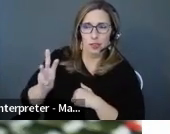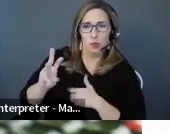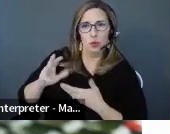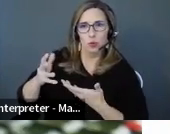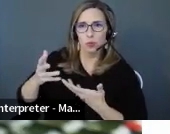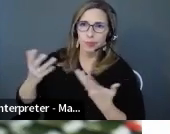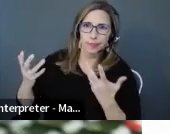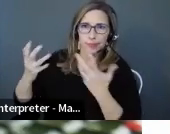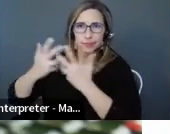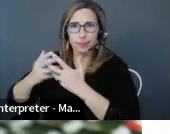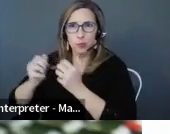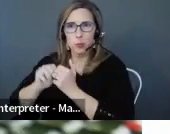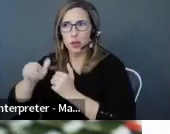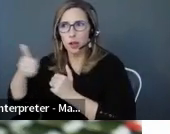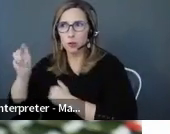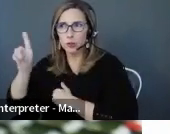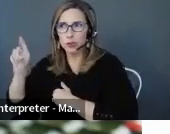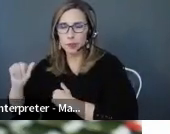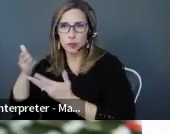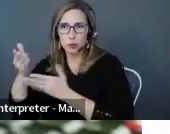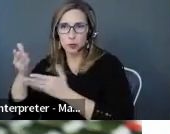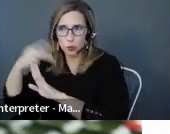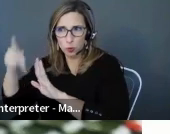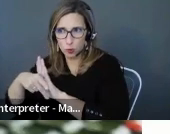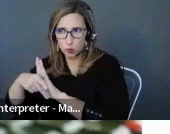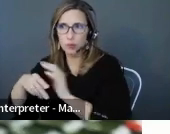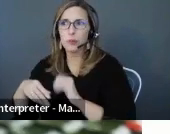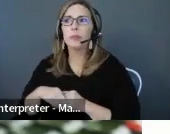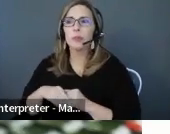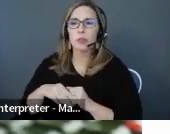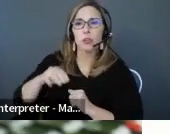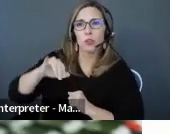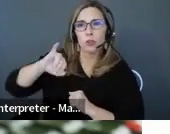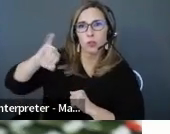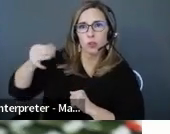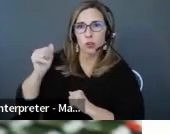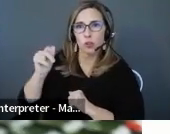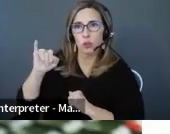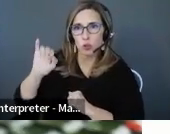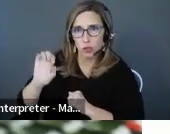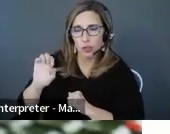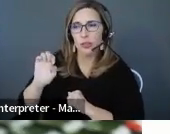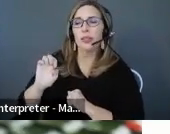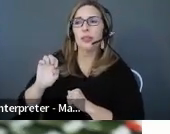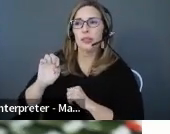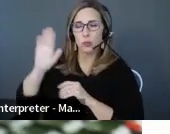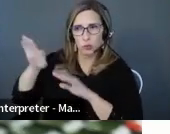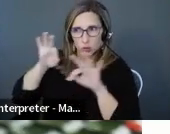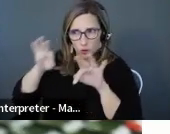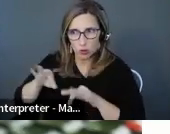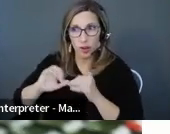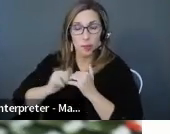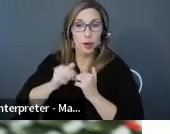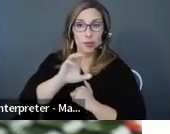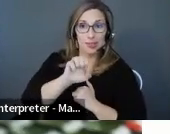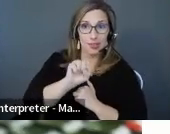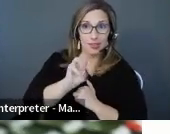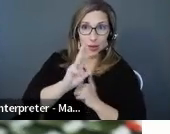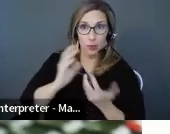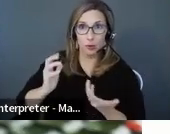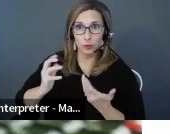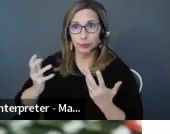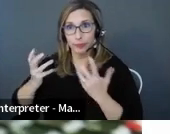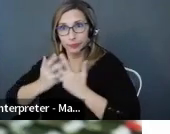programs. And then Jackie will go into more detail about how the CSW will interact with state plan services. And then